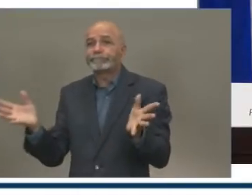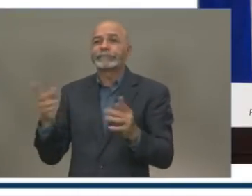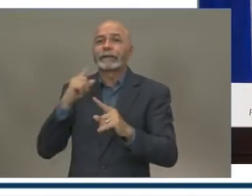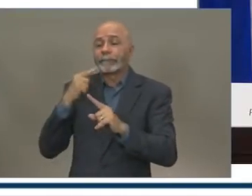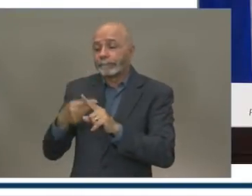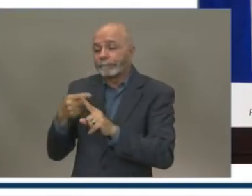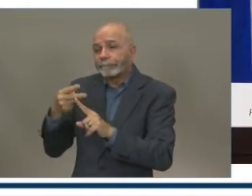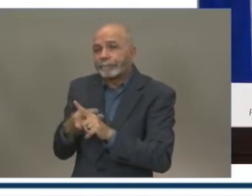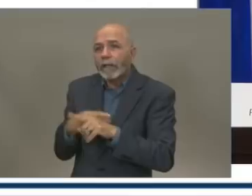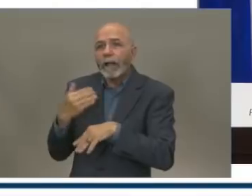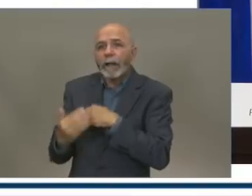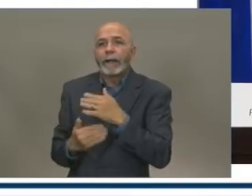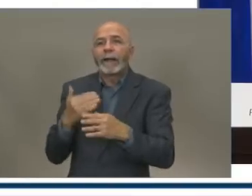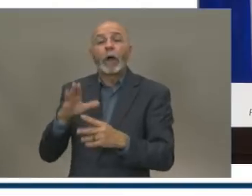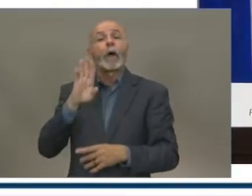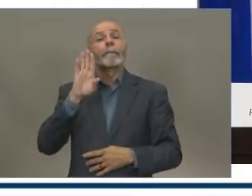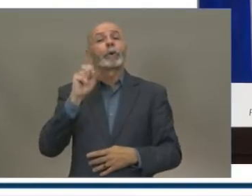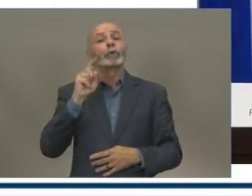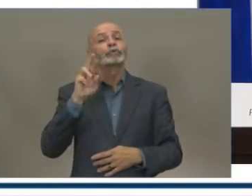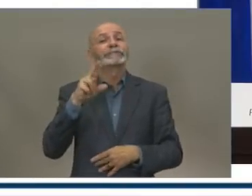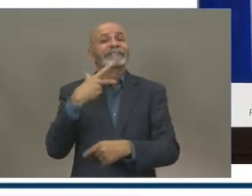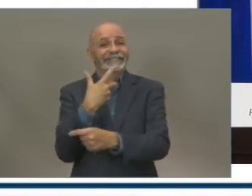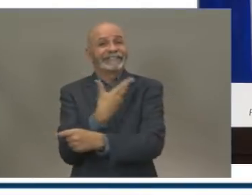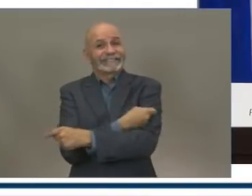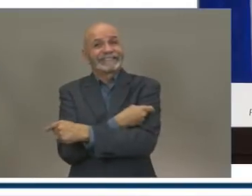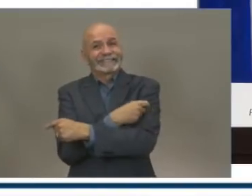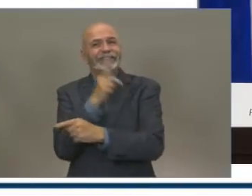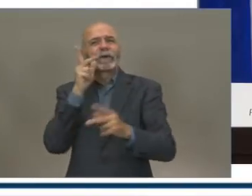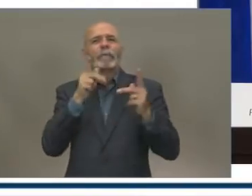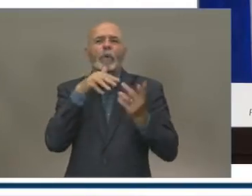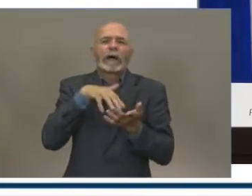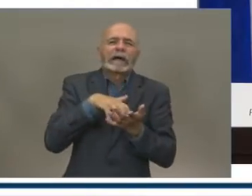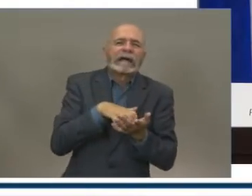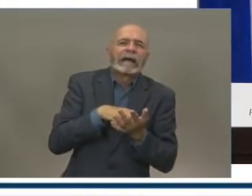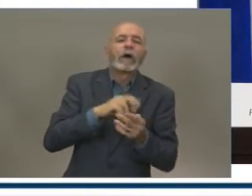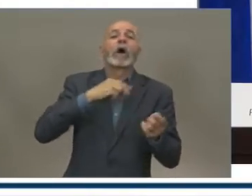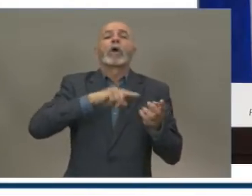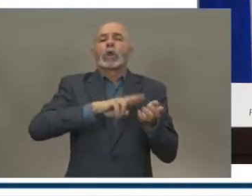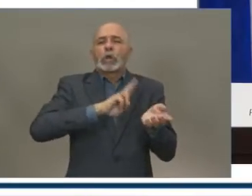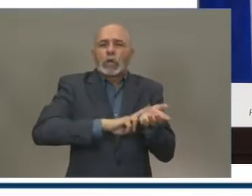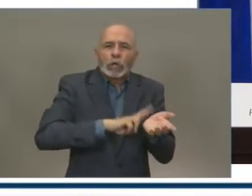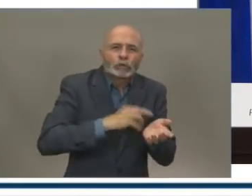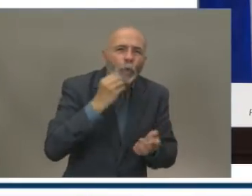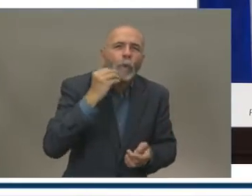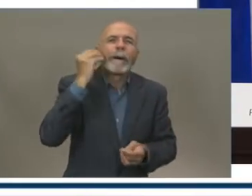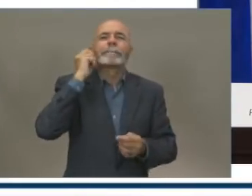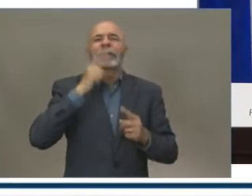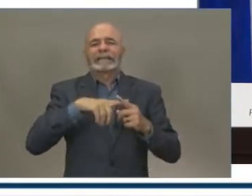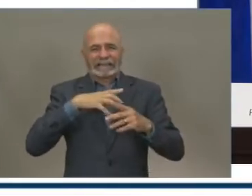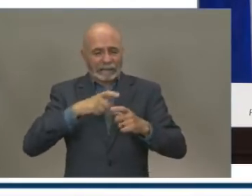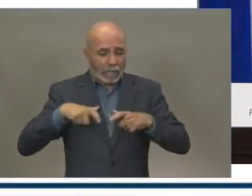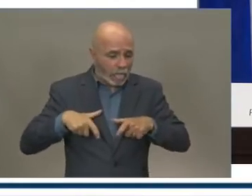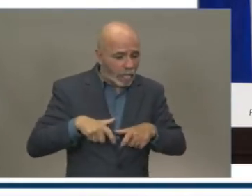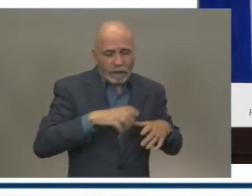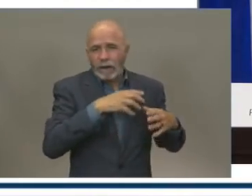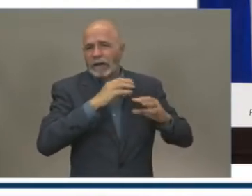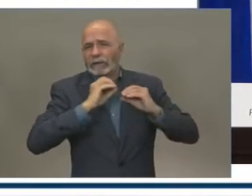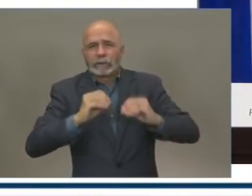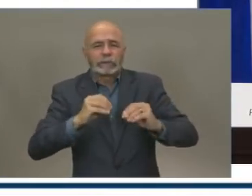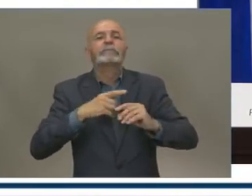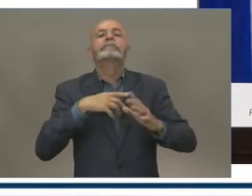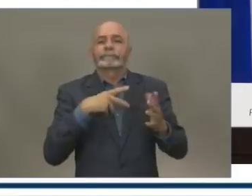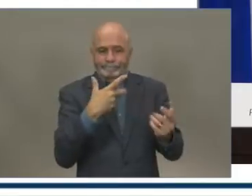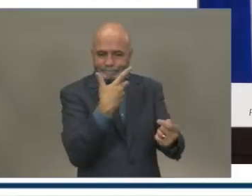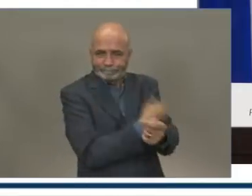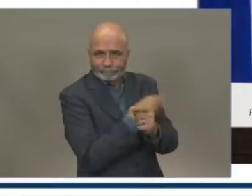for residents in long-term care and the immunocompromised in Nova Scotia. Our vaccine numbers are good, and they're still